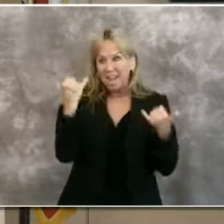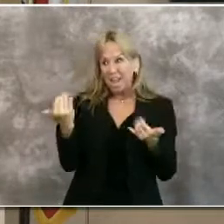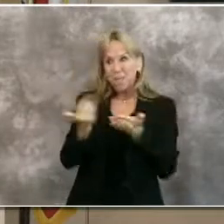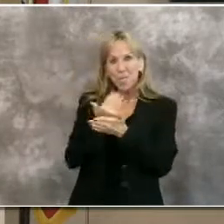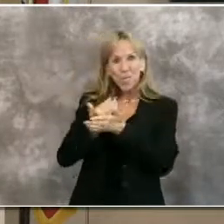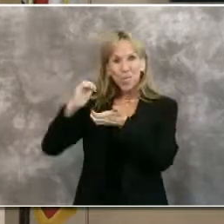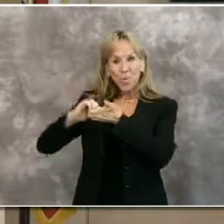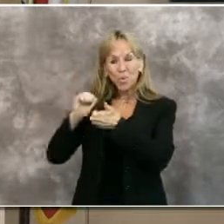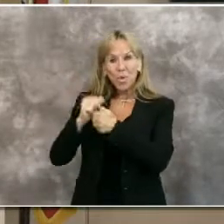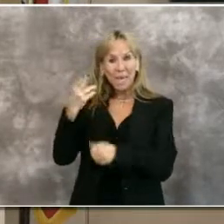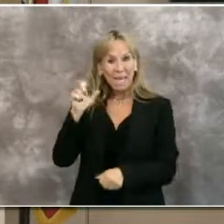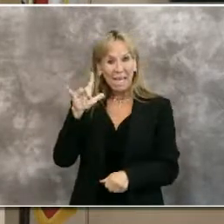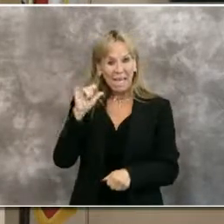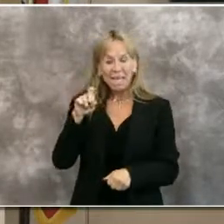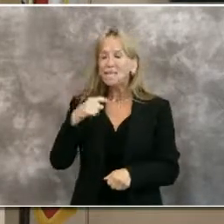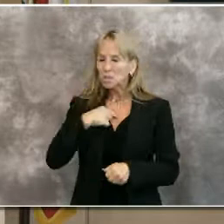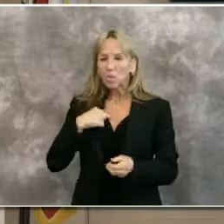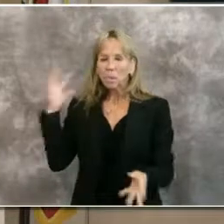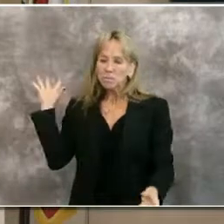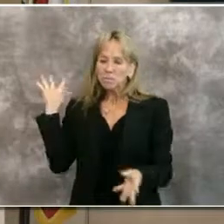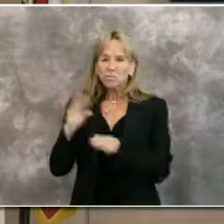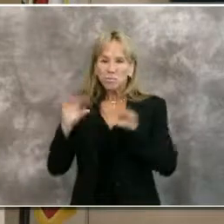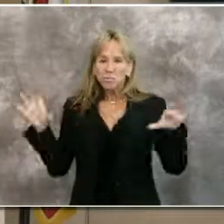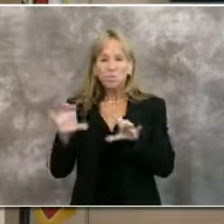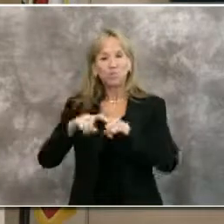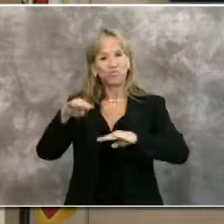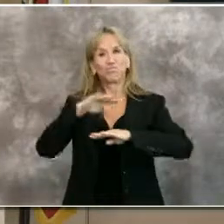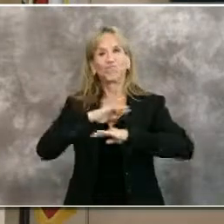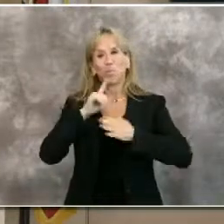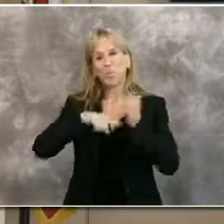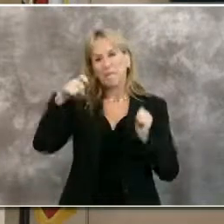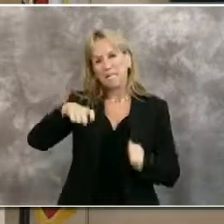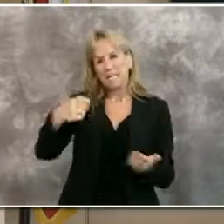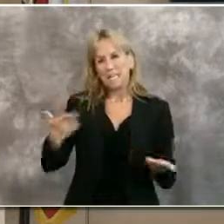Helix to meet the needs of our county region.